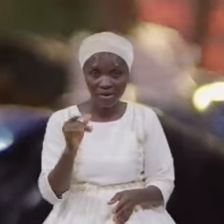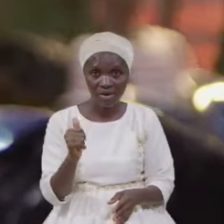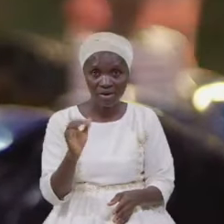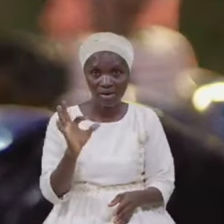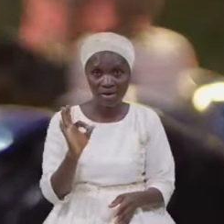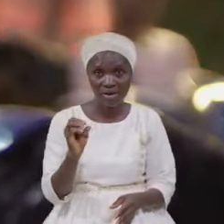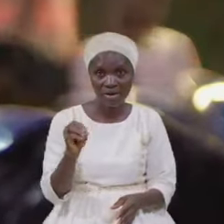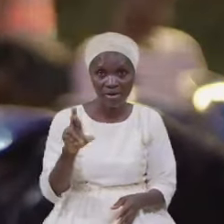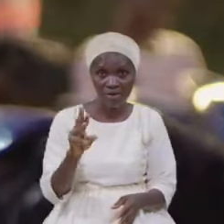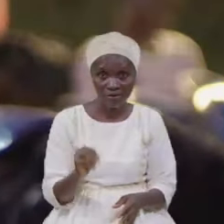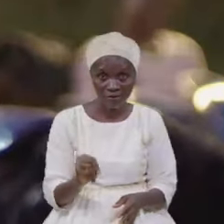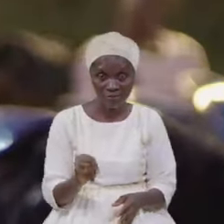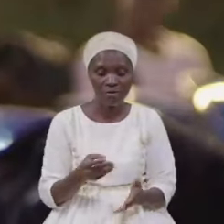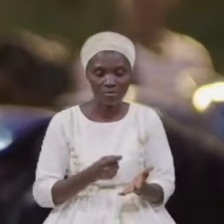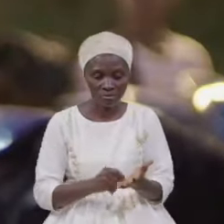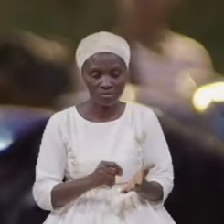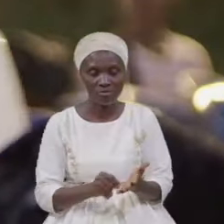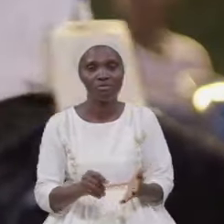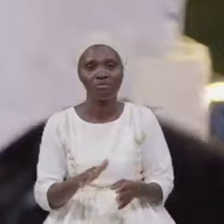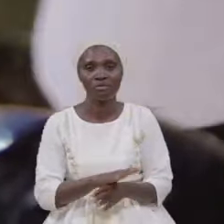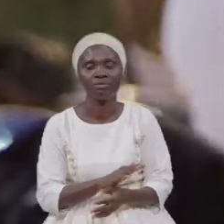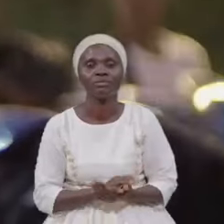in the Lord.